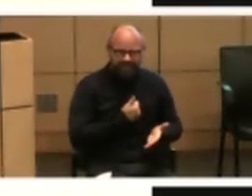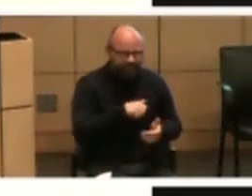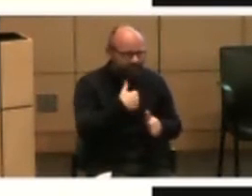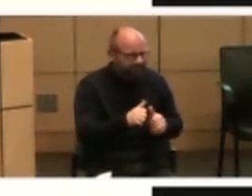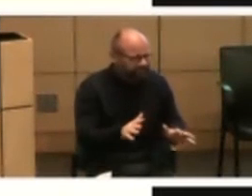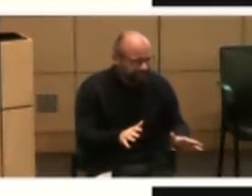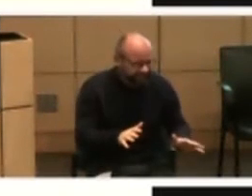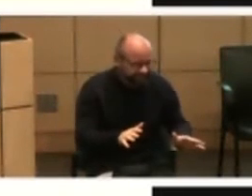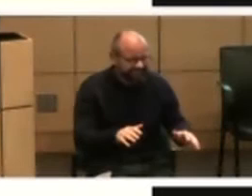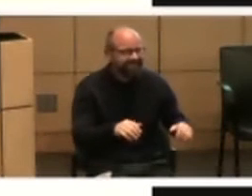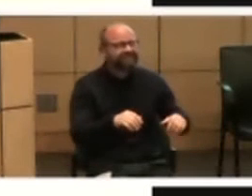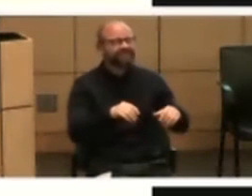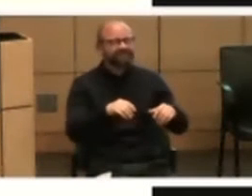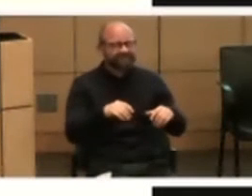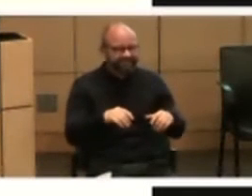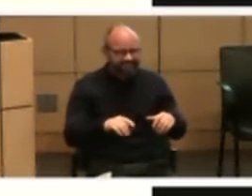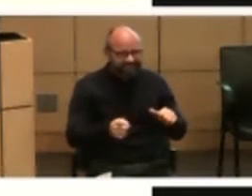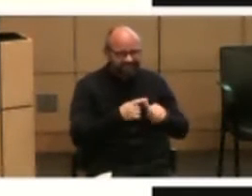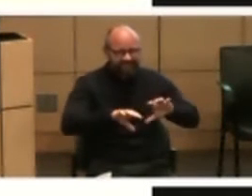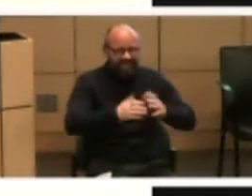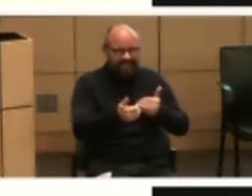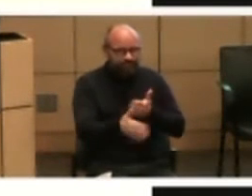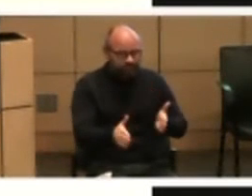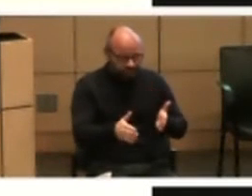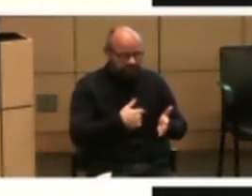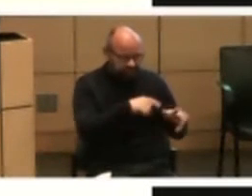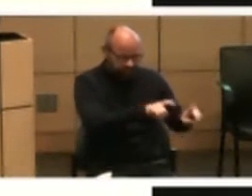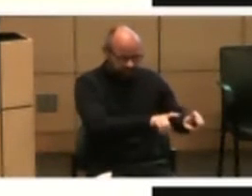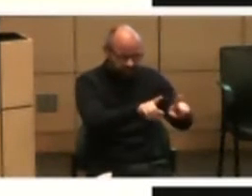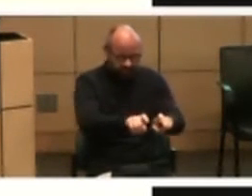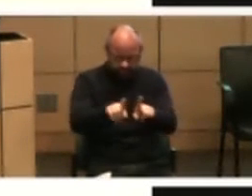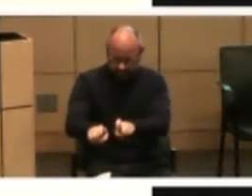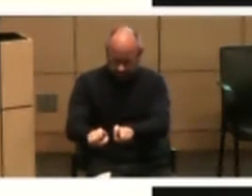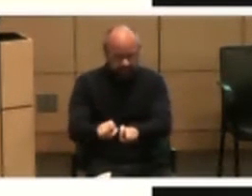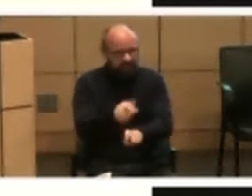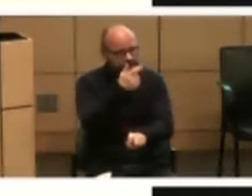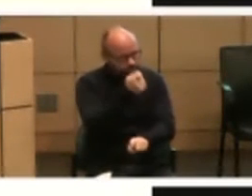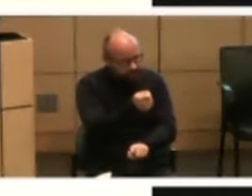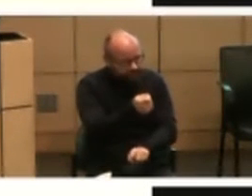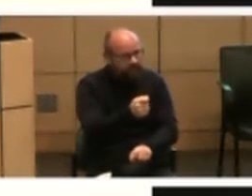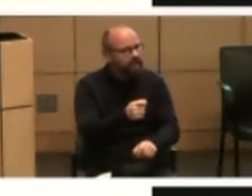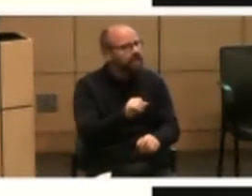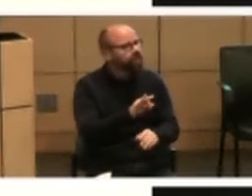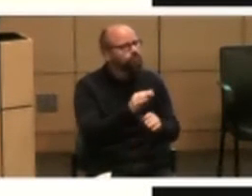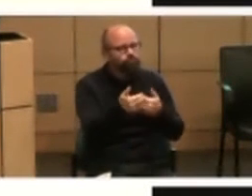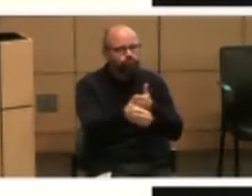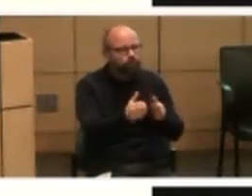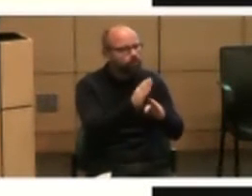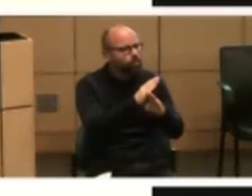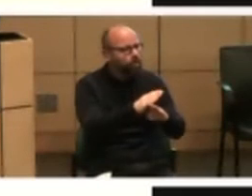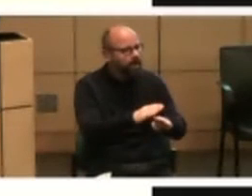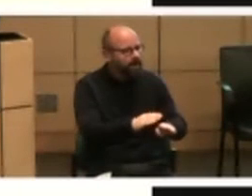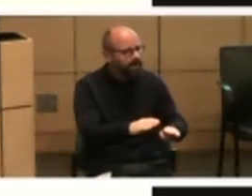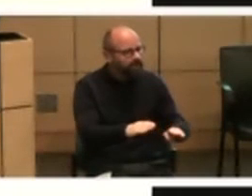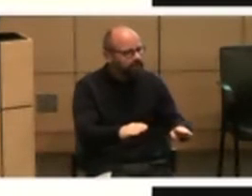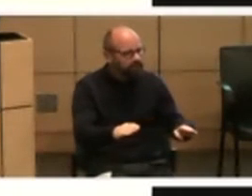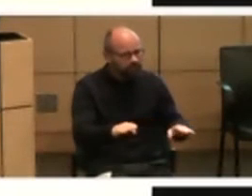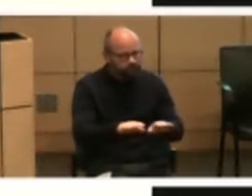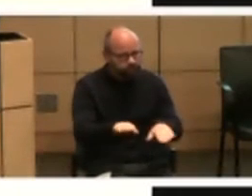And the first thing they found, which is just such an interesting effect here, is that even in quiet, children with unilateral hearing